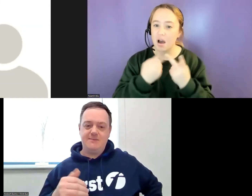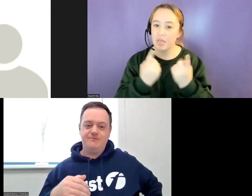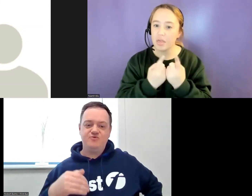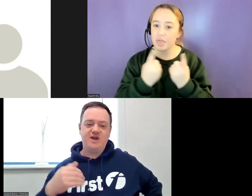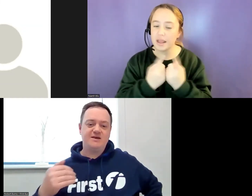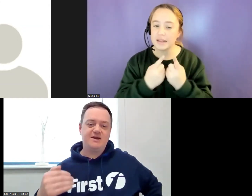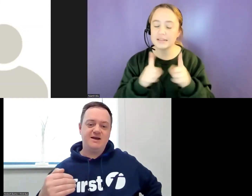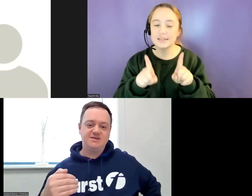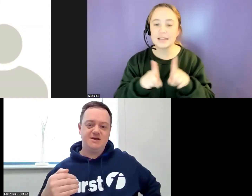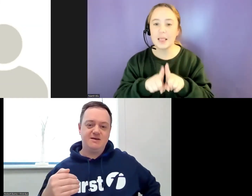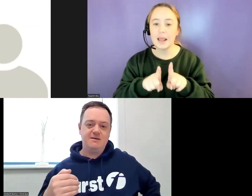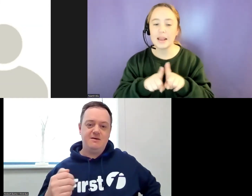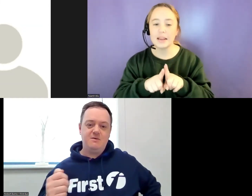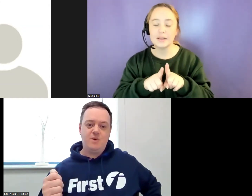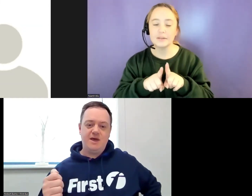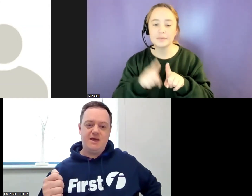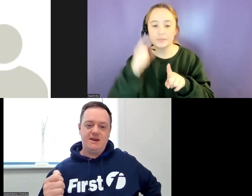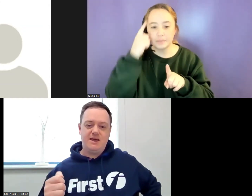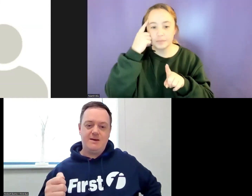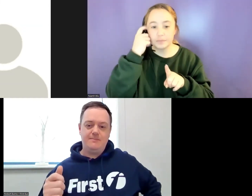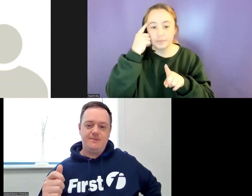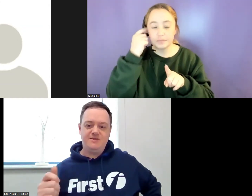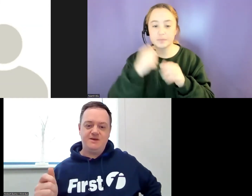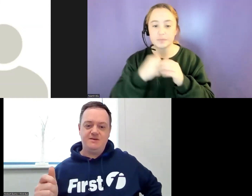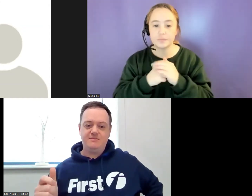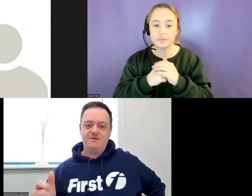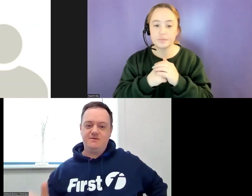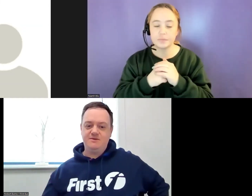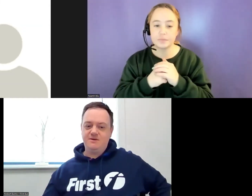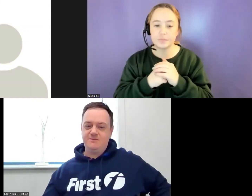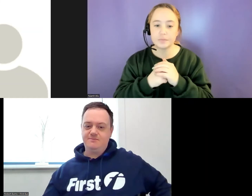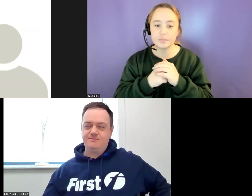as recognising when the